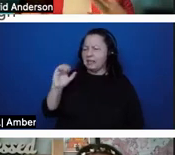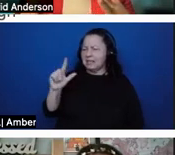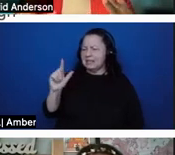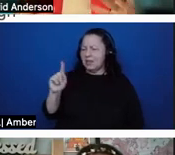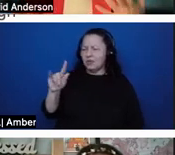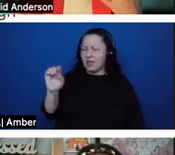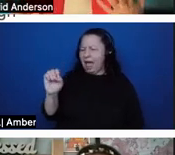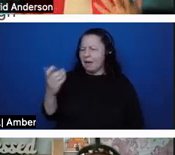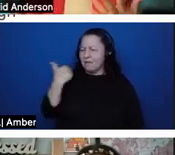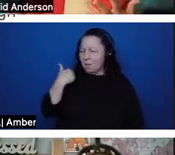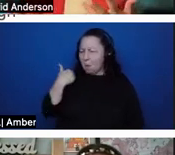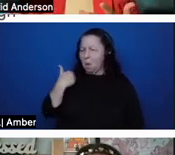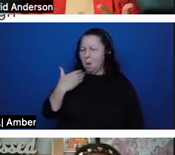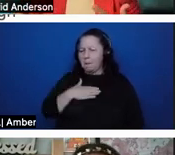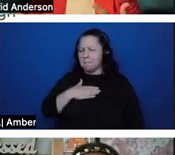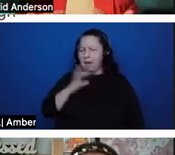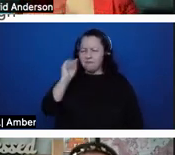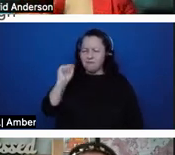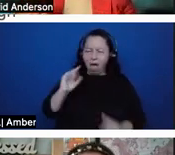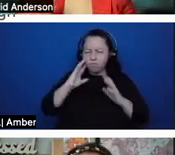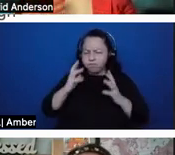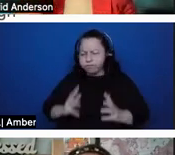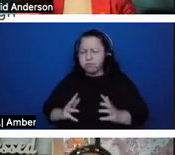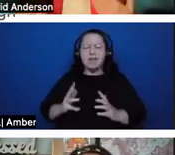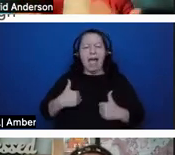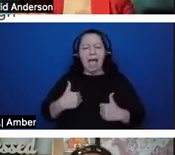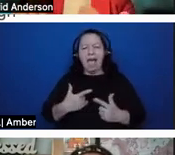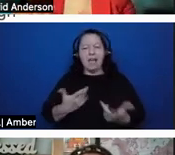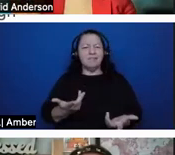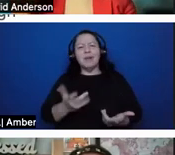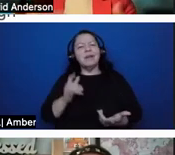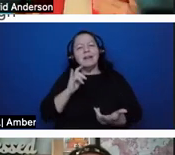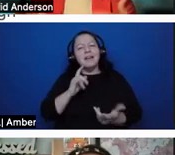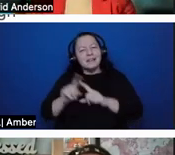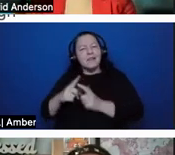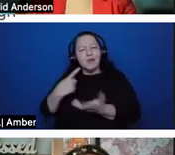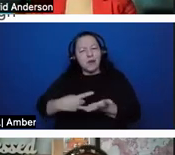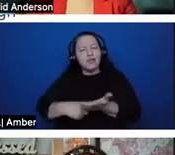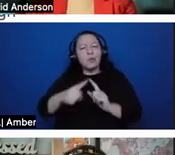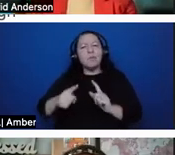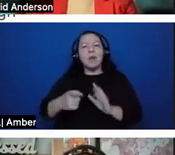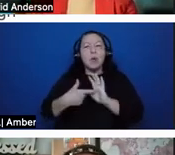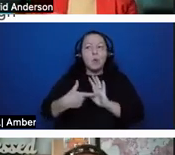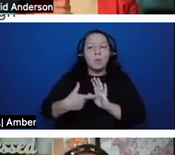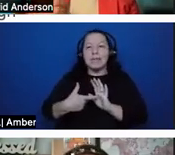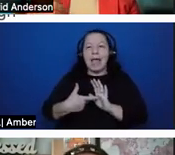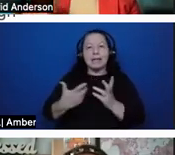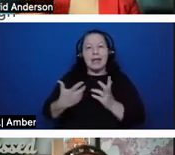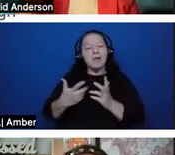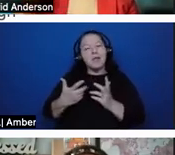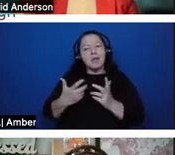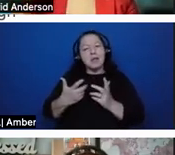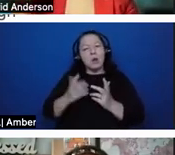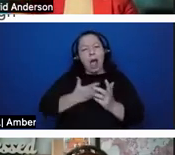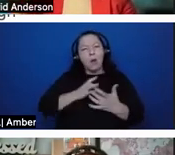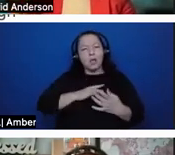these maybe like trivial conversations, but that represent a dynamic relationship with our physical presentation of the self, and understanding